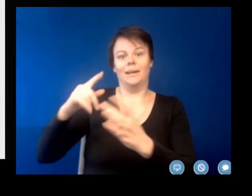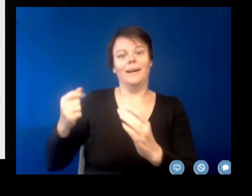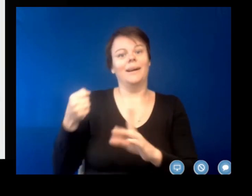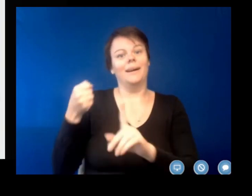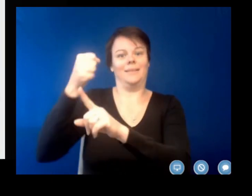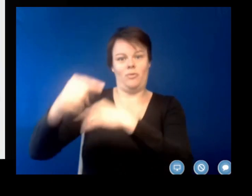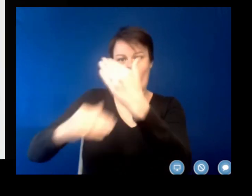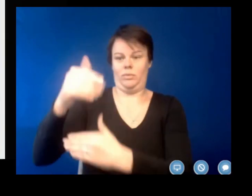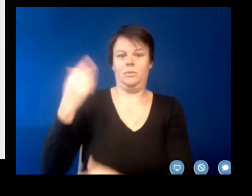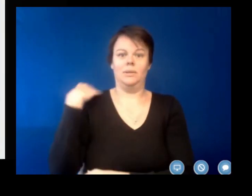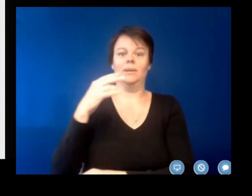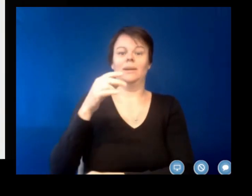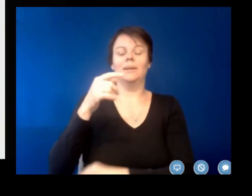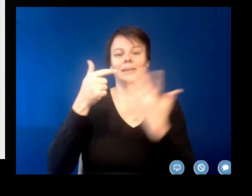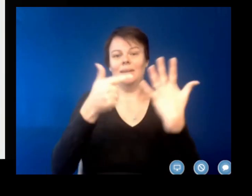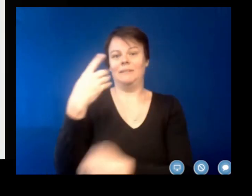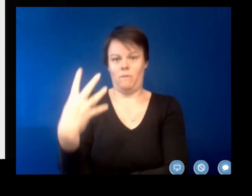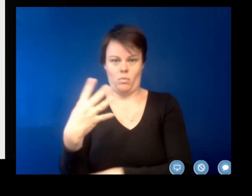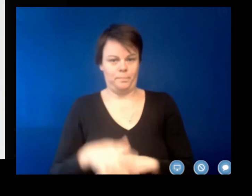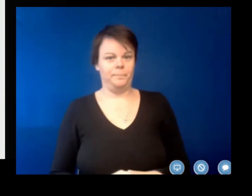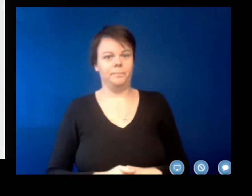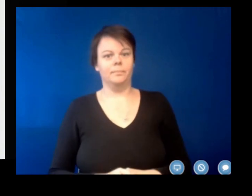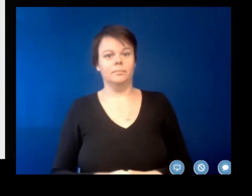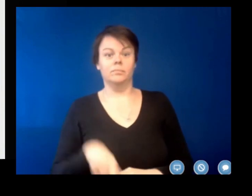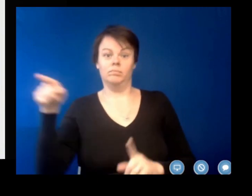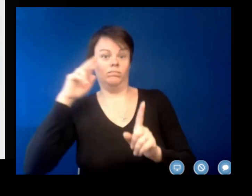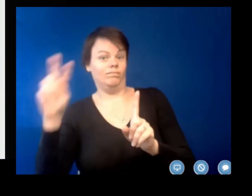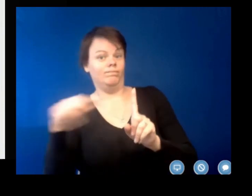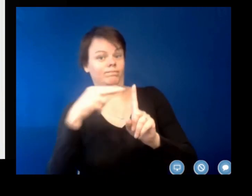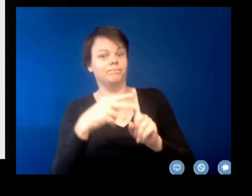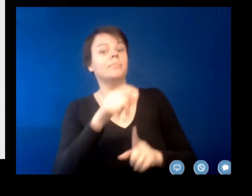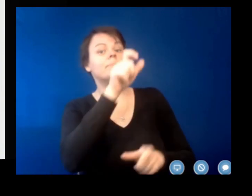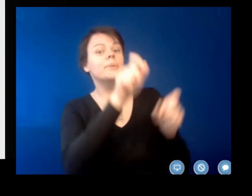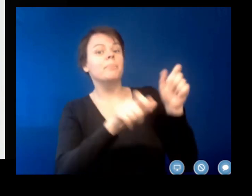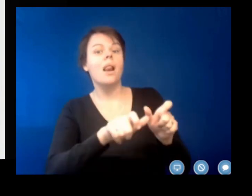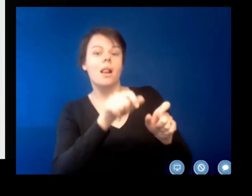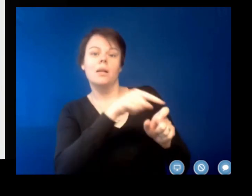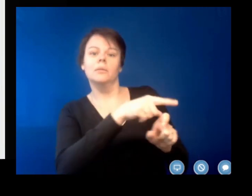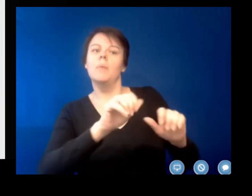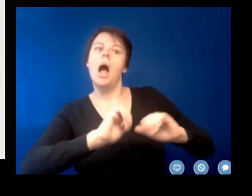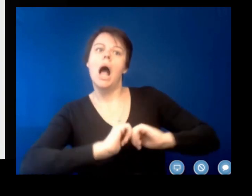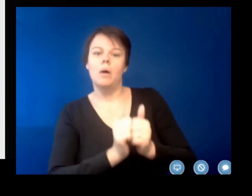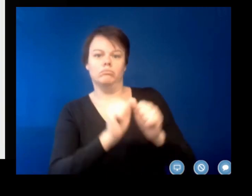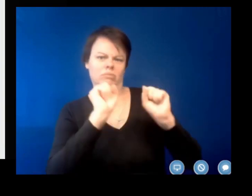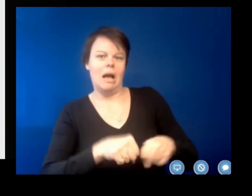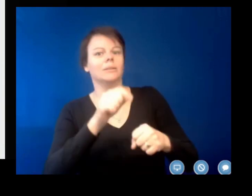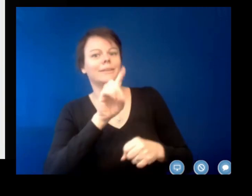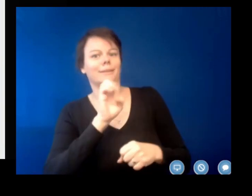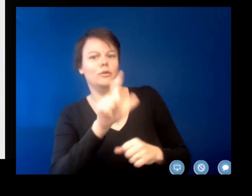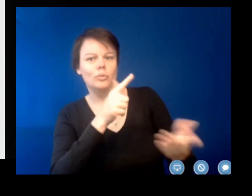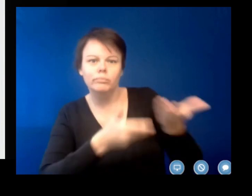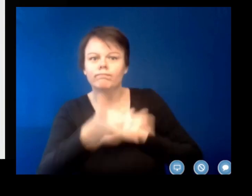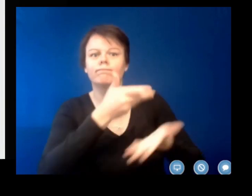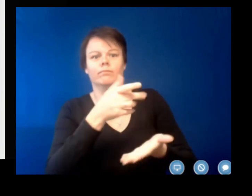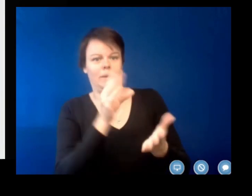considered this as a deep learning challenge because, in his opinion, people tend to be egoistic